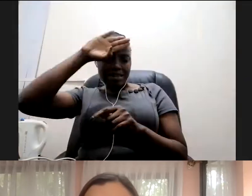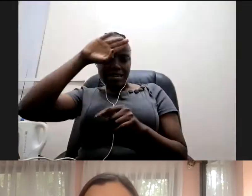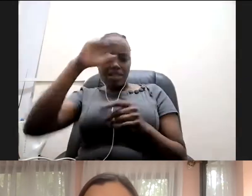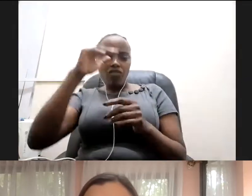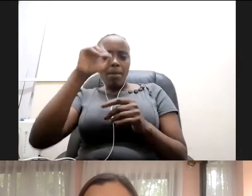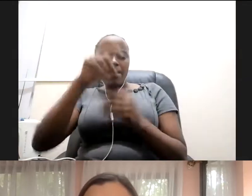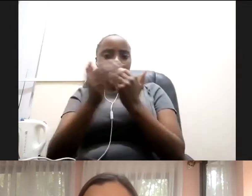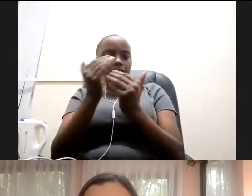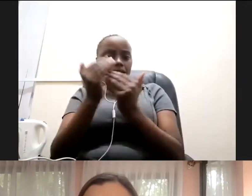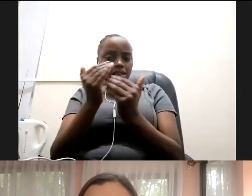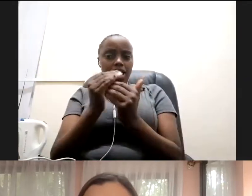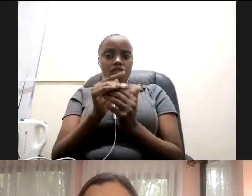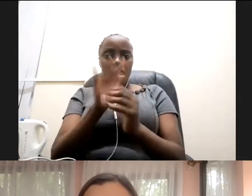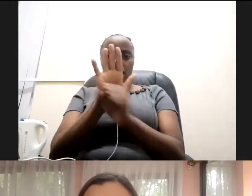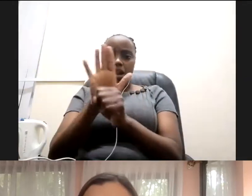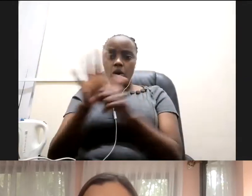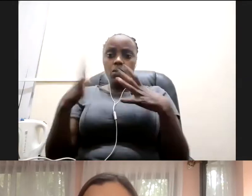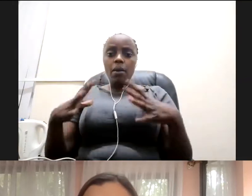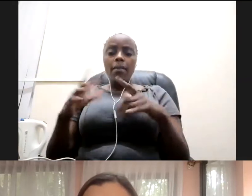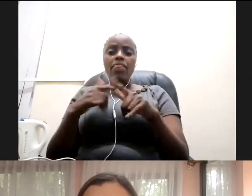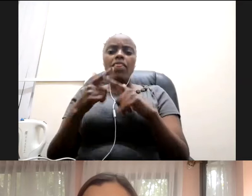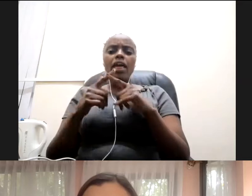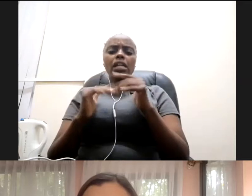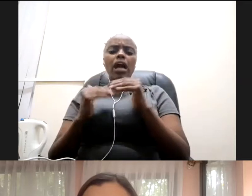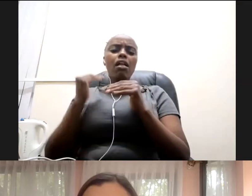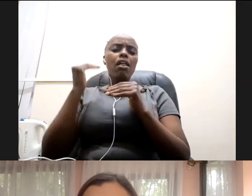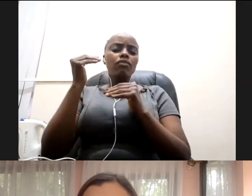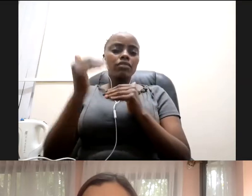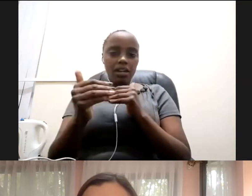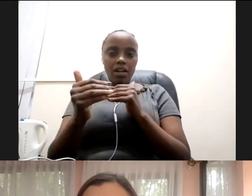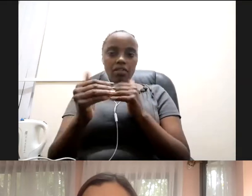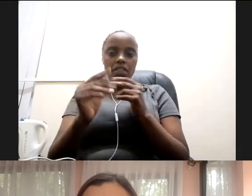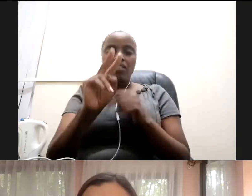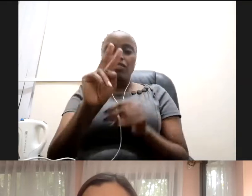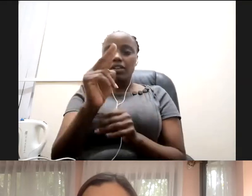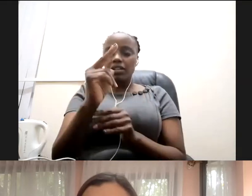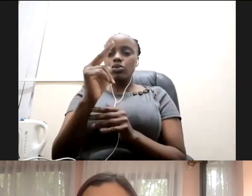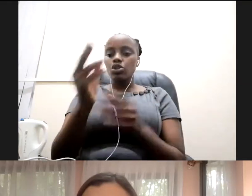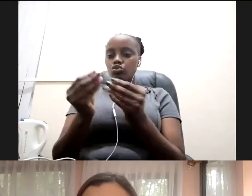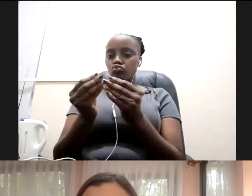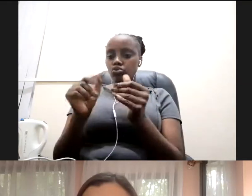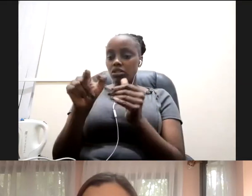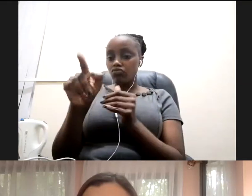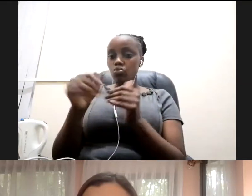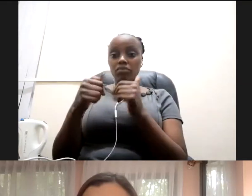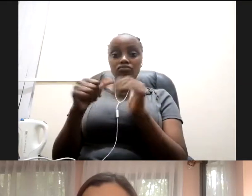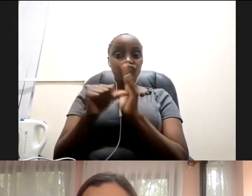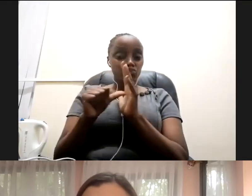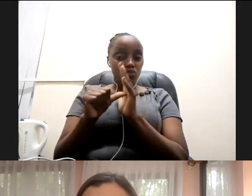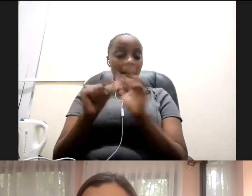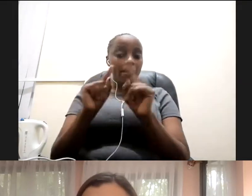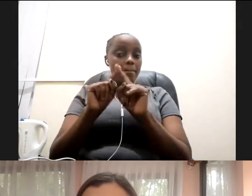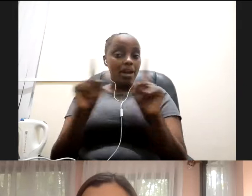majority first, and then later we'll get around to addressing your needs. But if